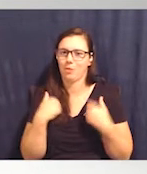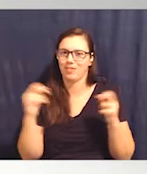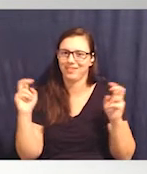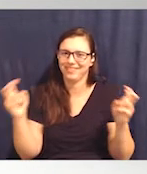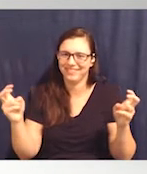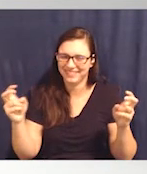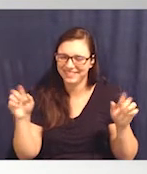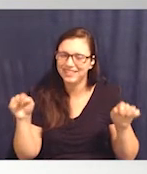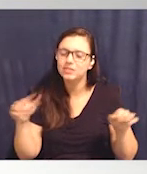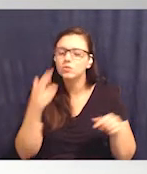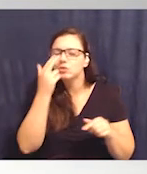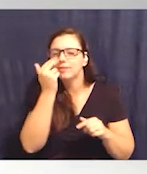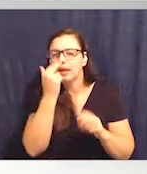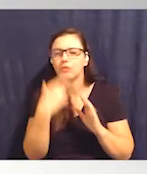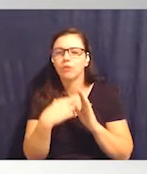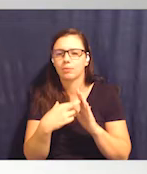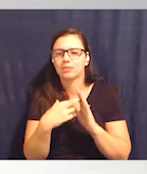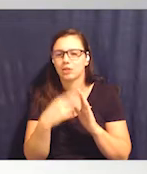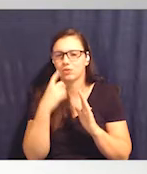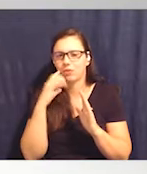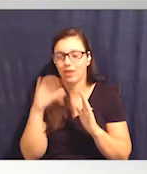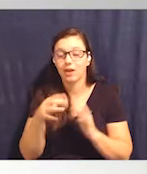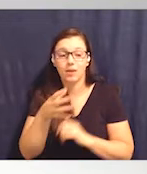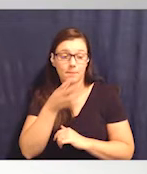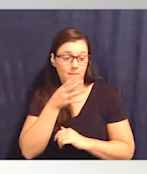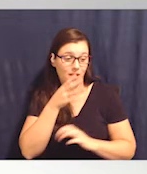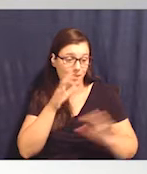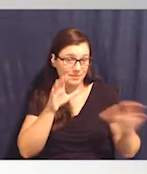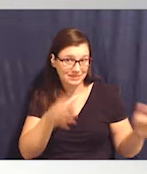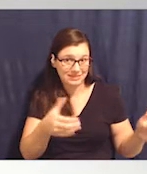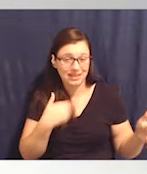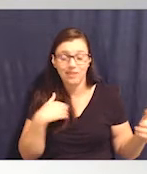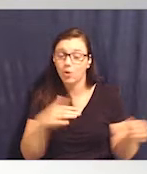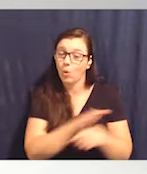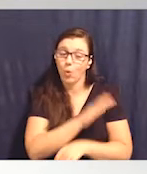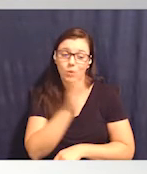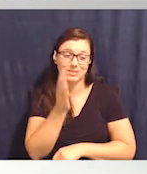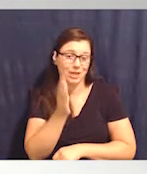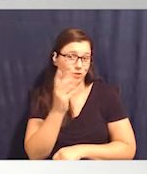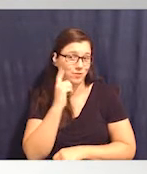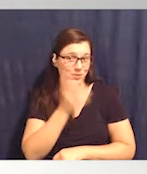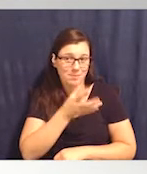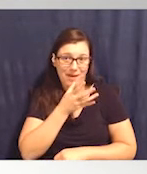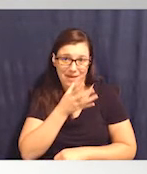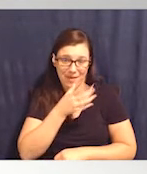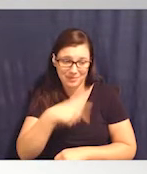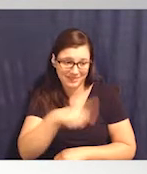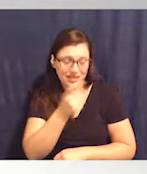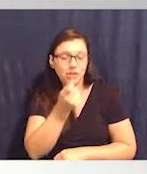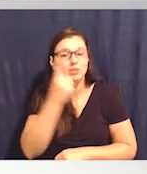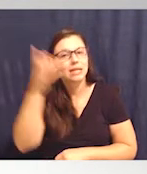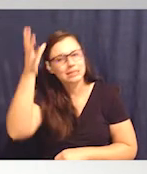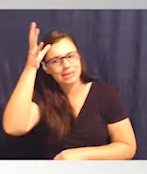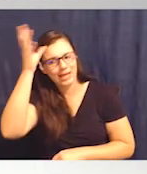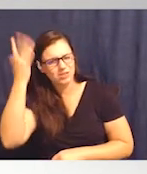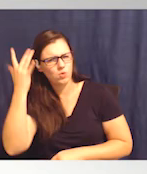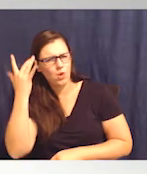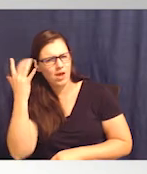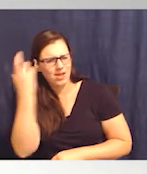of it. Moms, and I have a whole session for moms on understanding dads and why we behave like we do. It